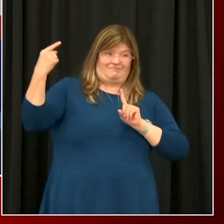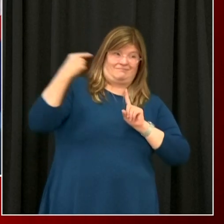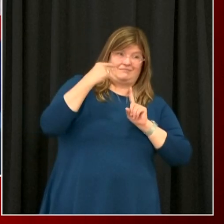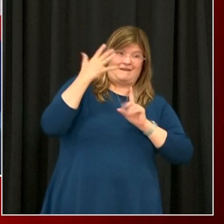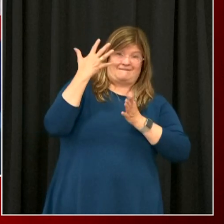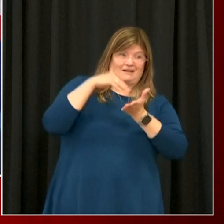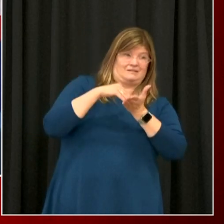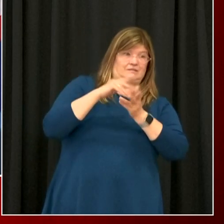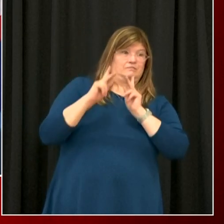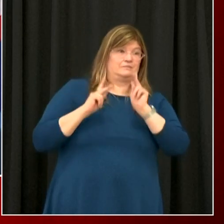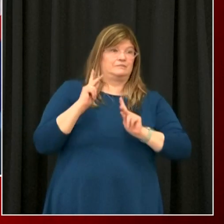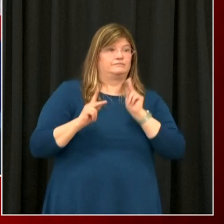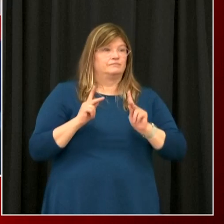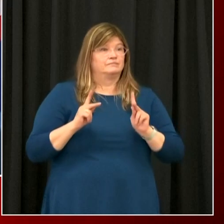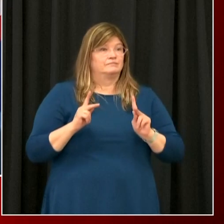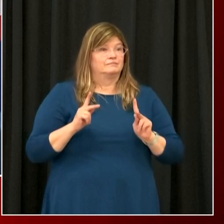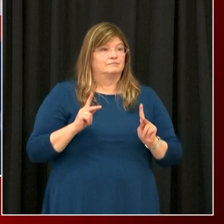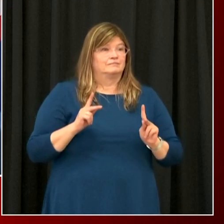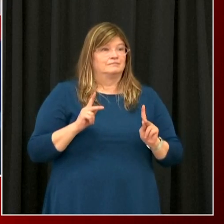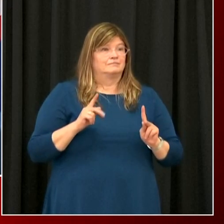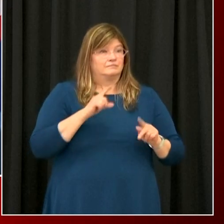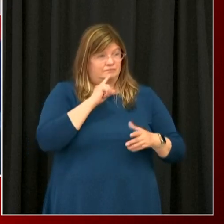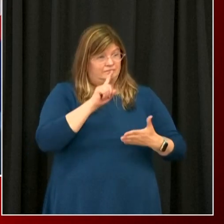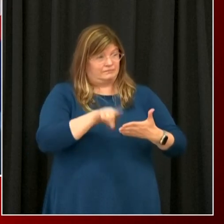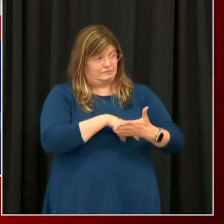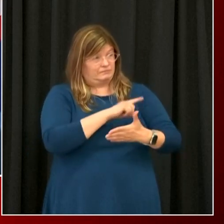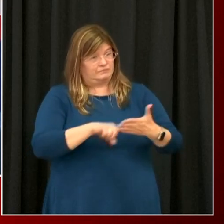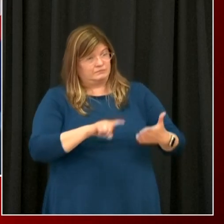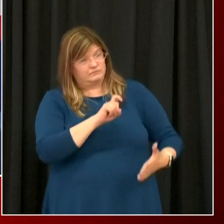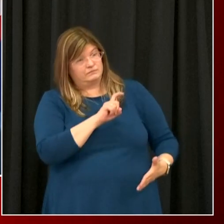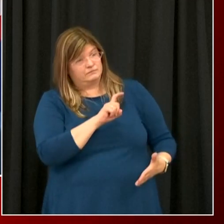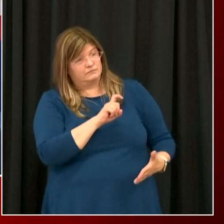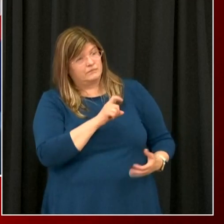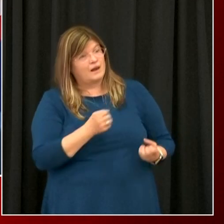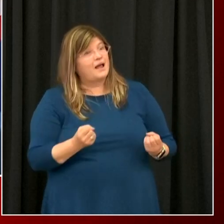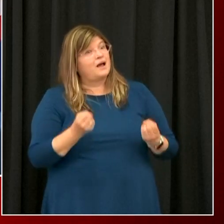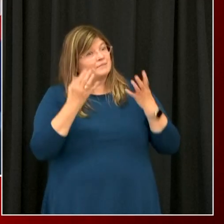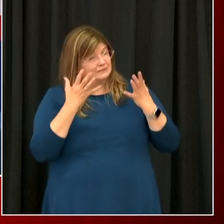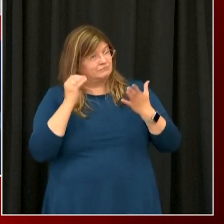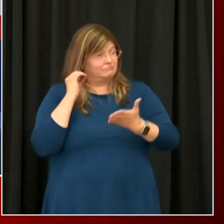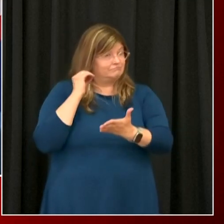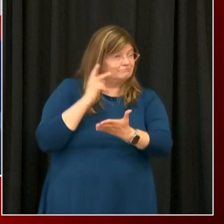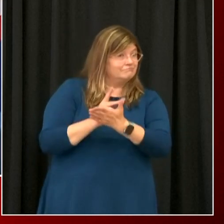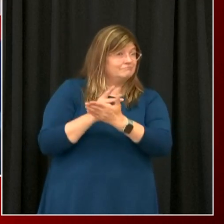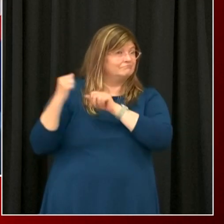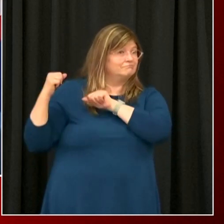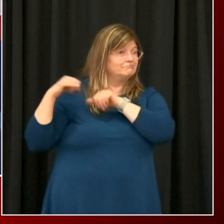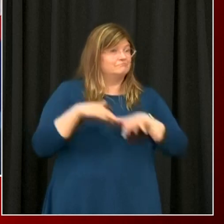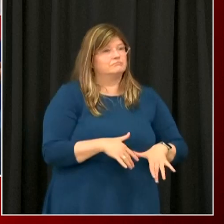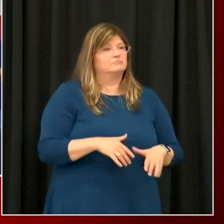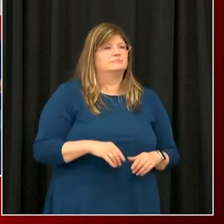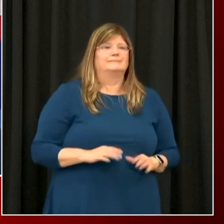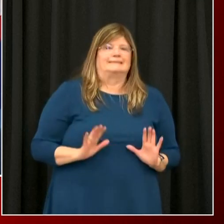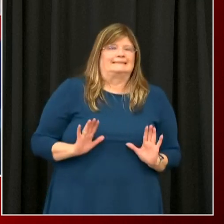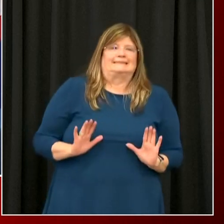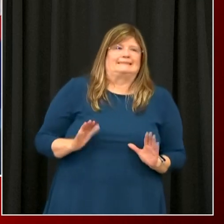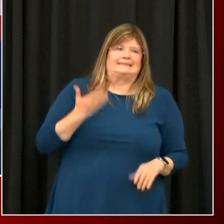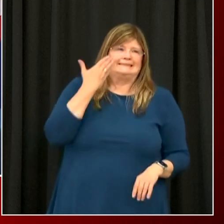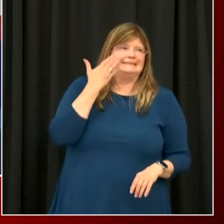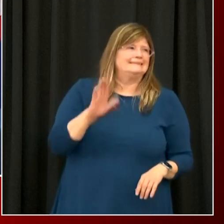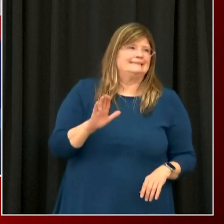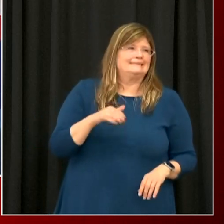has been rescinded. Was there a number of That were deputized? I'm not exactly sure how many were deputized, and we went into this,